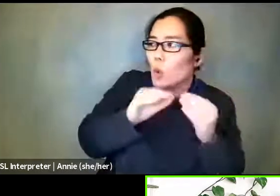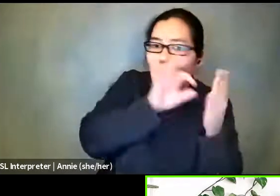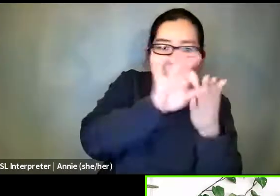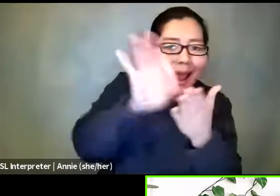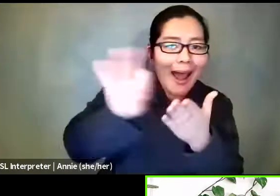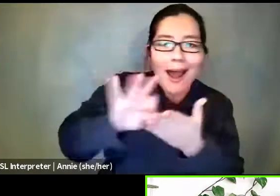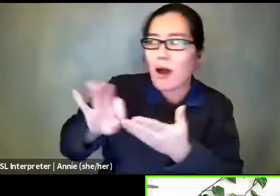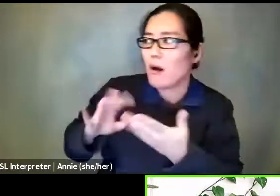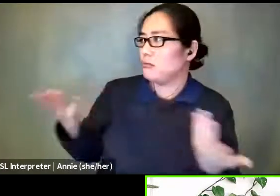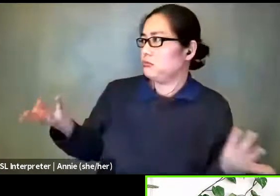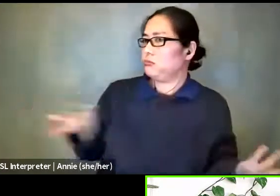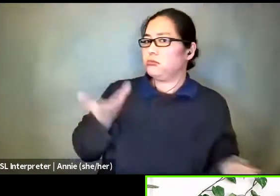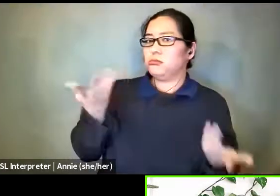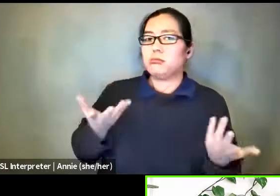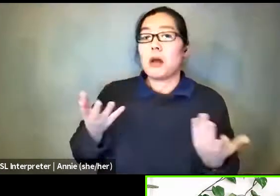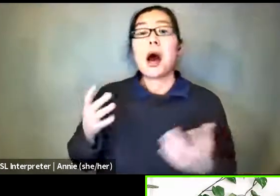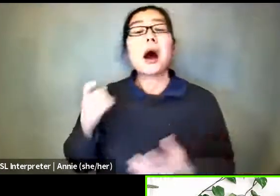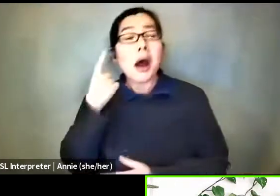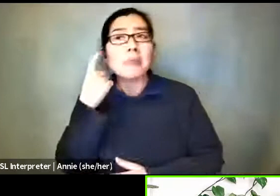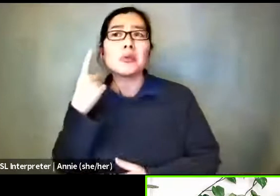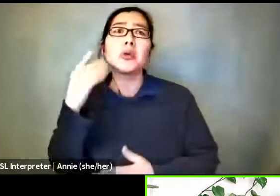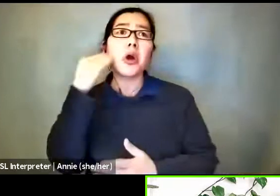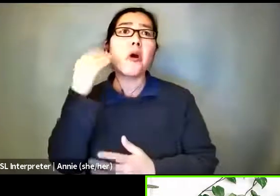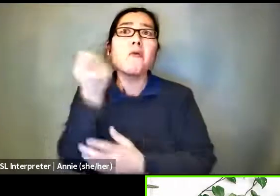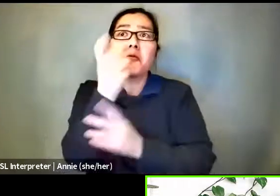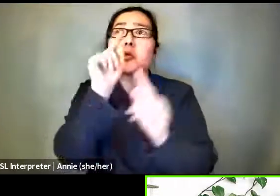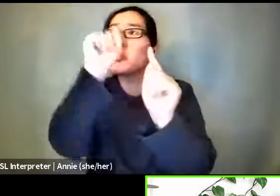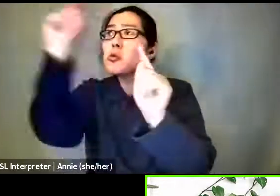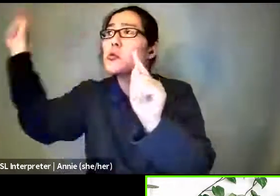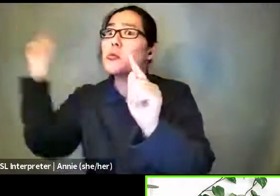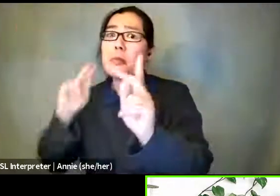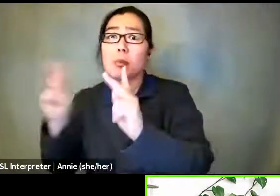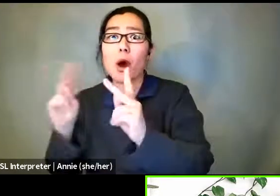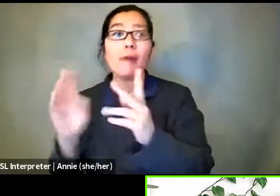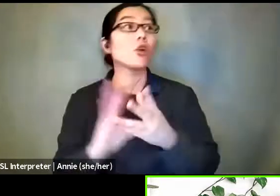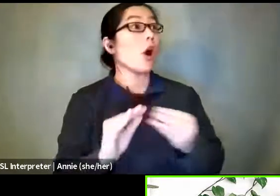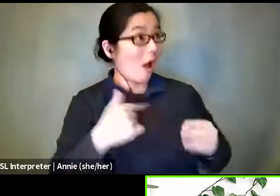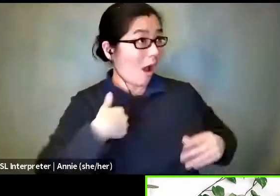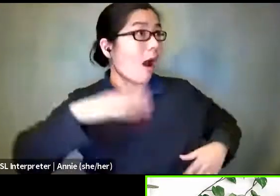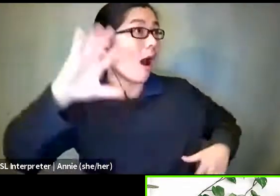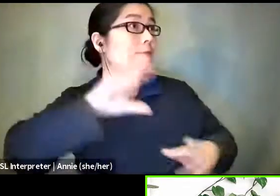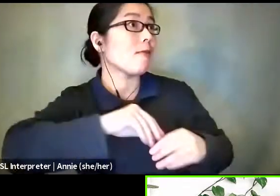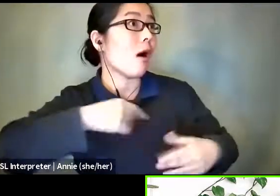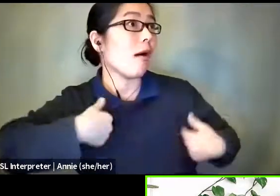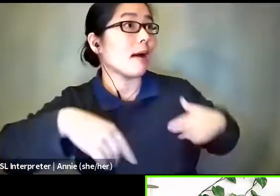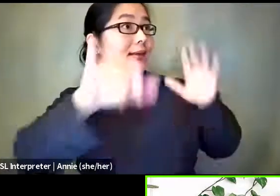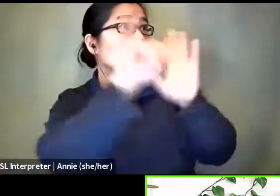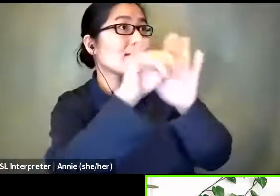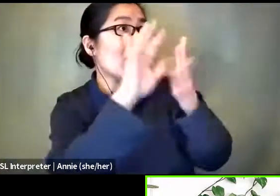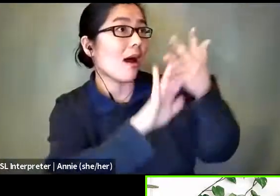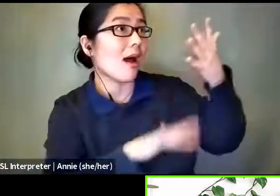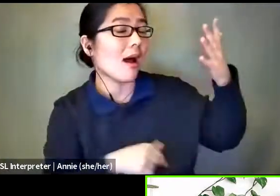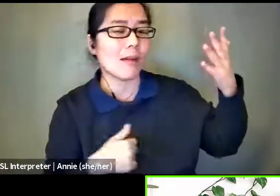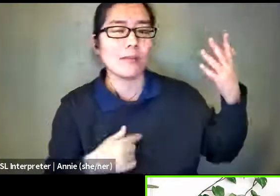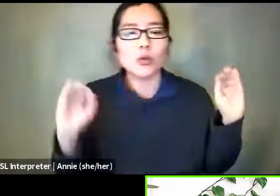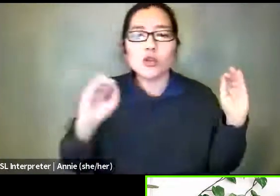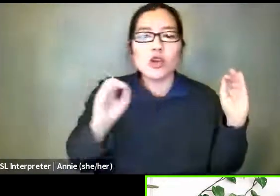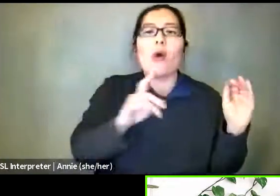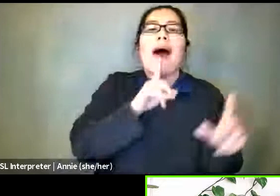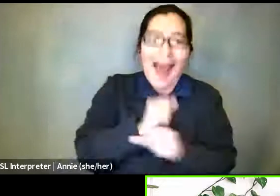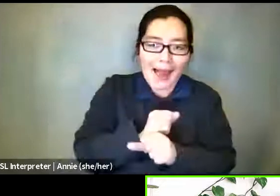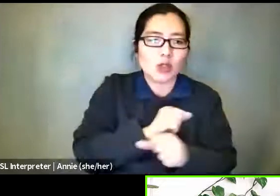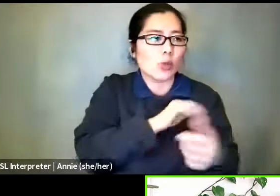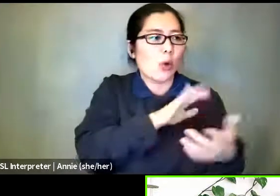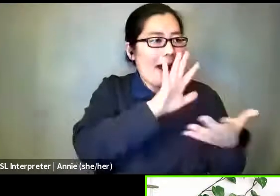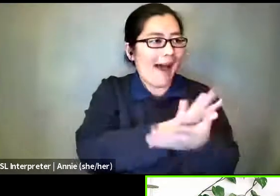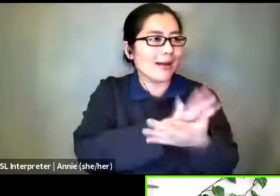know anecdotally there are a few, but they're never captured in these reporting surveys. So we